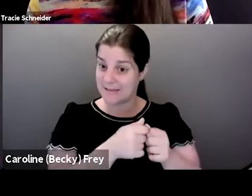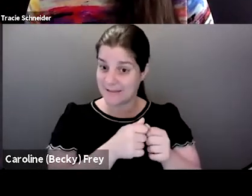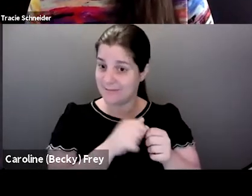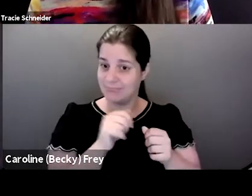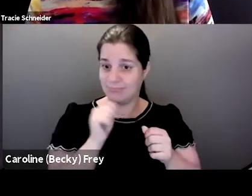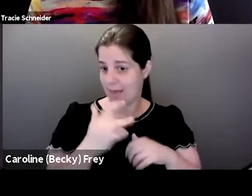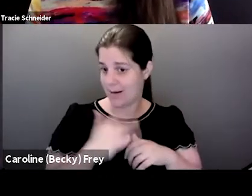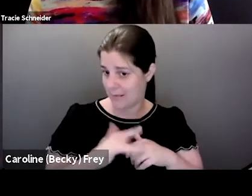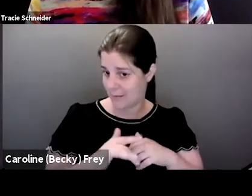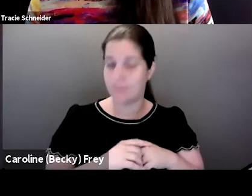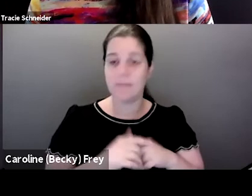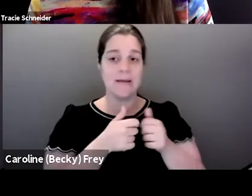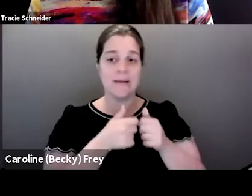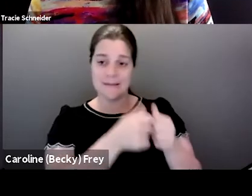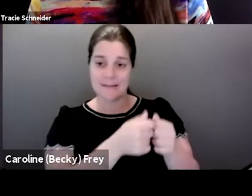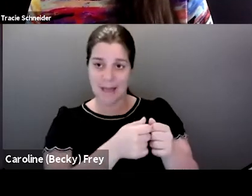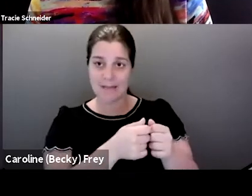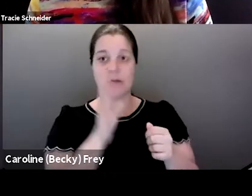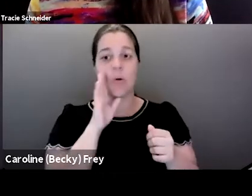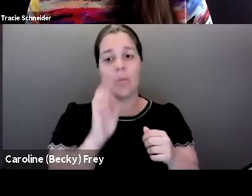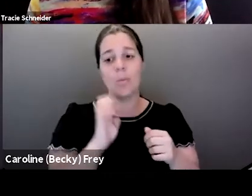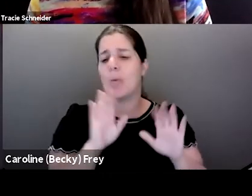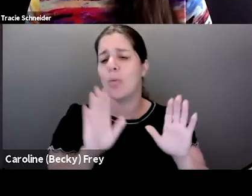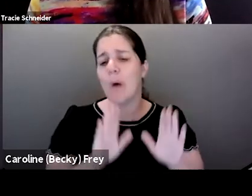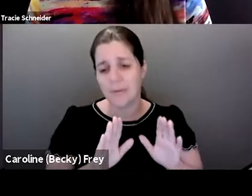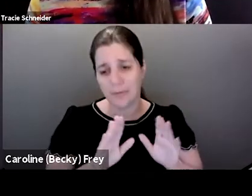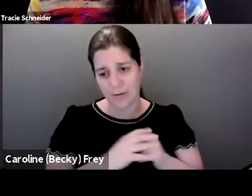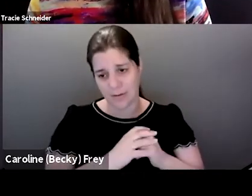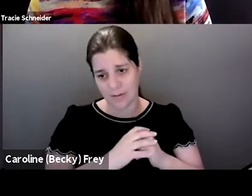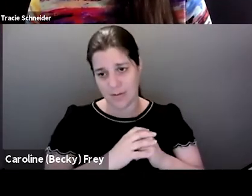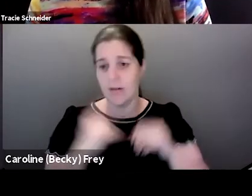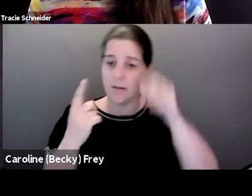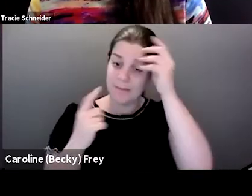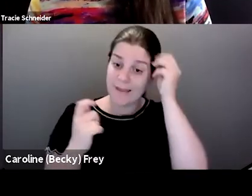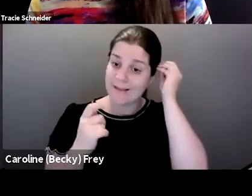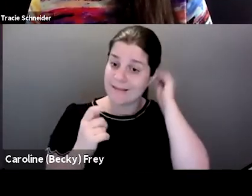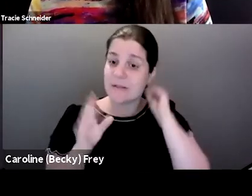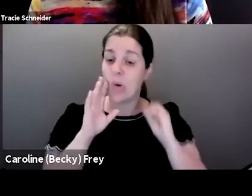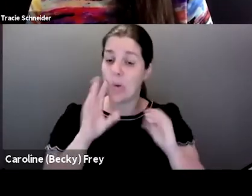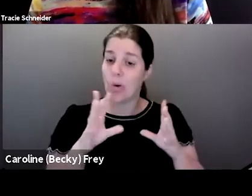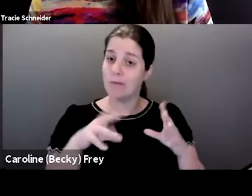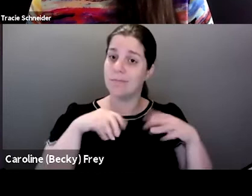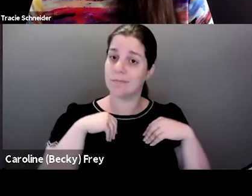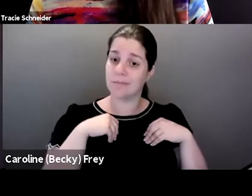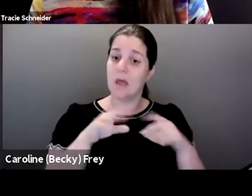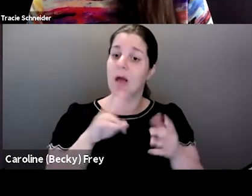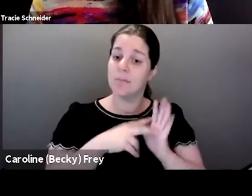available. Text to 988 would be absolutely wonderful, because not only would it be accessible